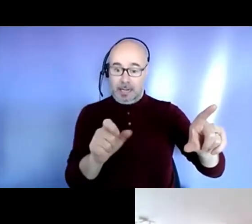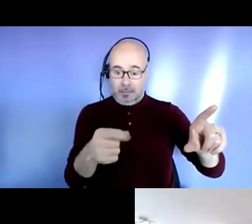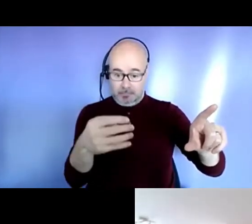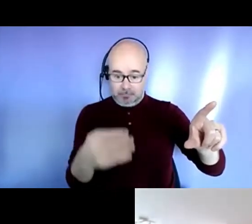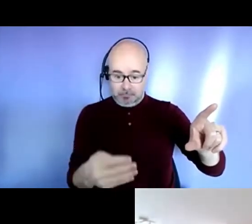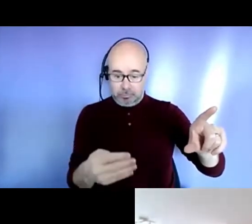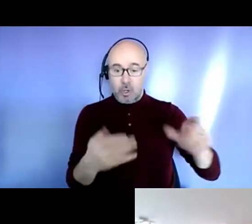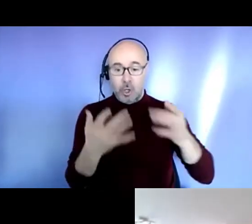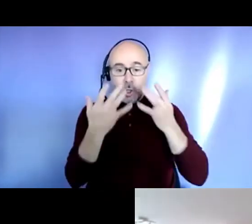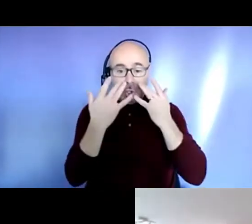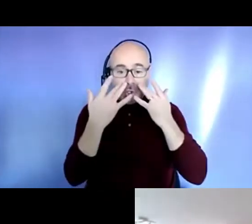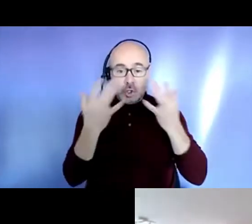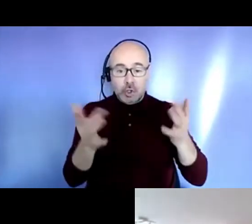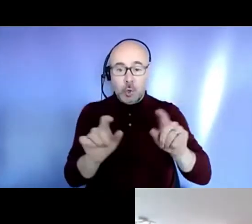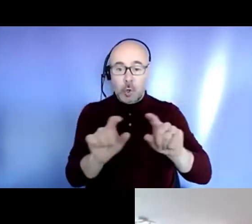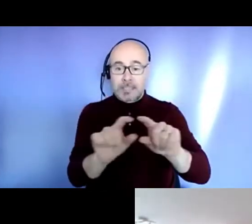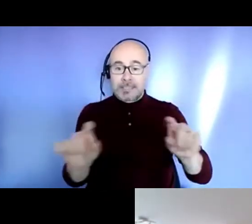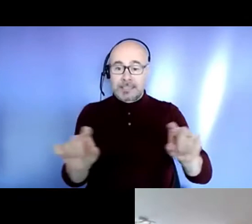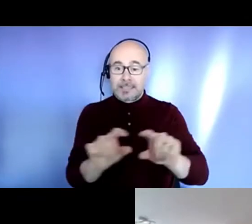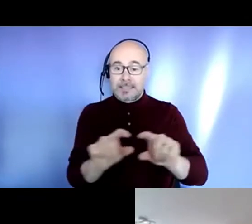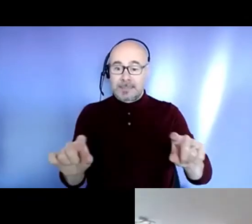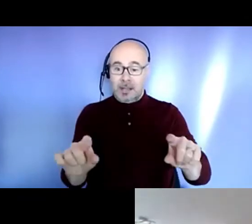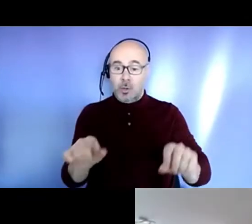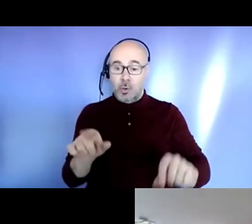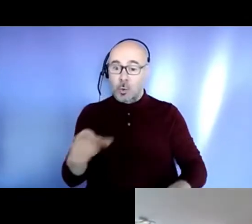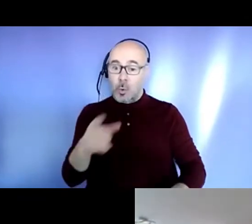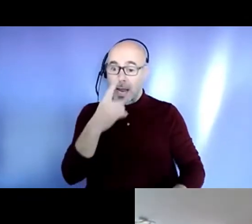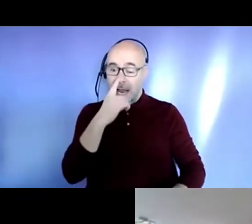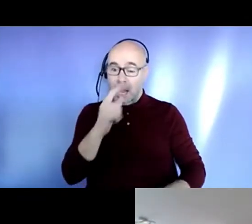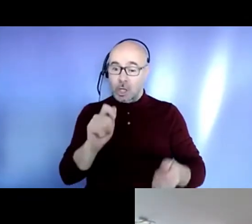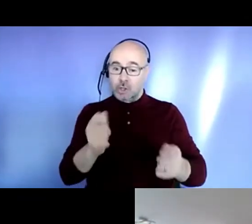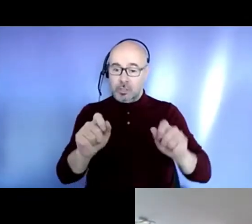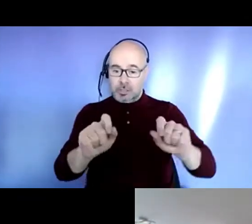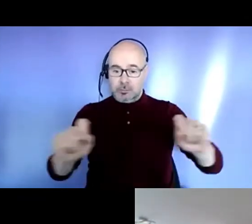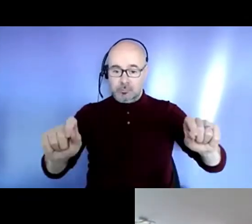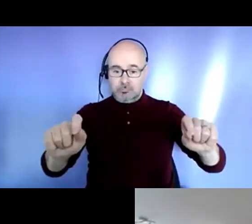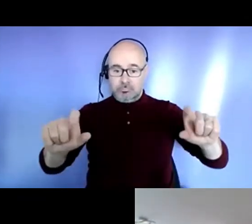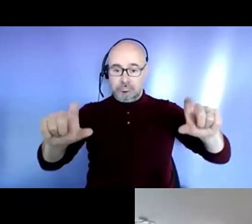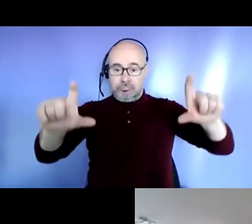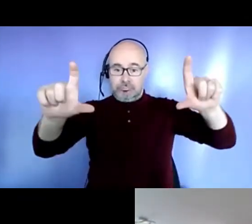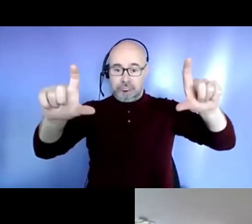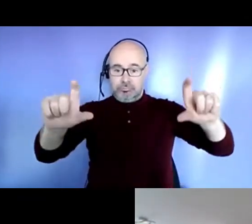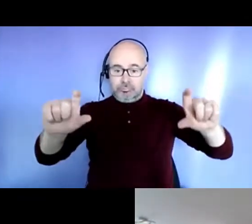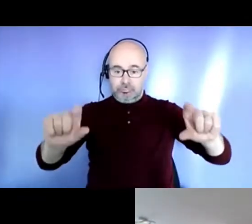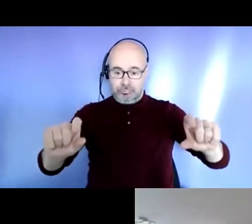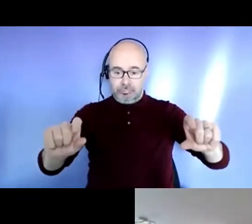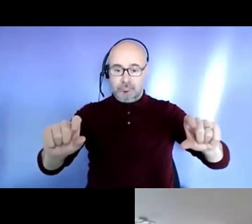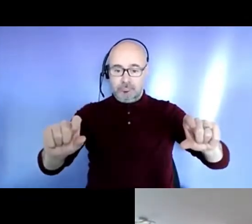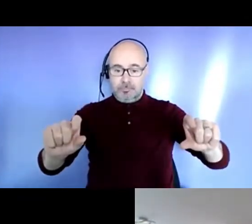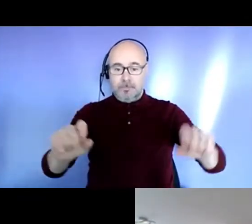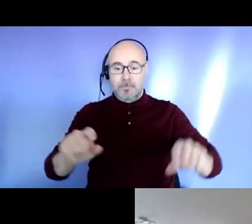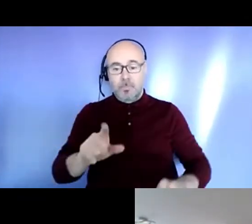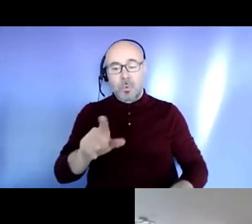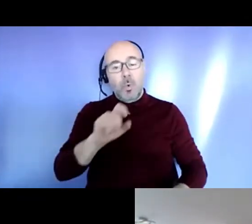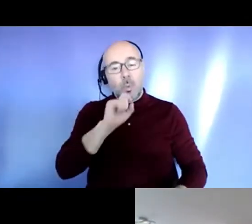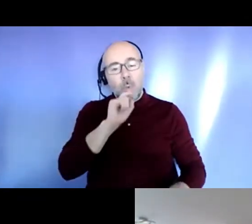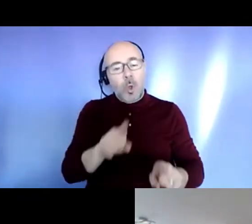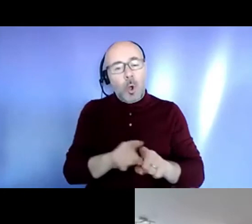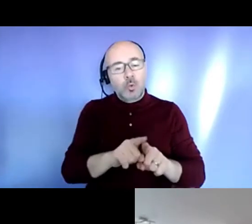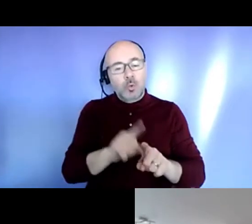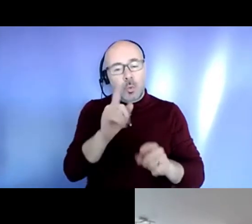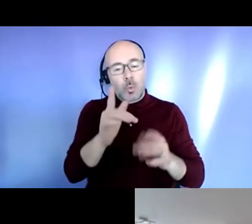subtitle settings, you can change the size of the captions that appear on your screen. But what we'll do is we'll stick a link into the chat for